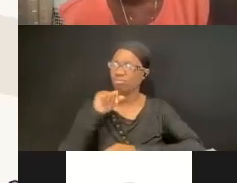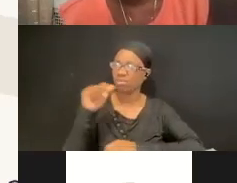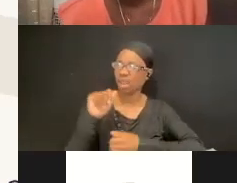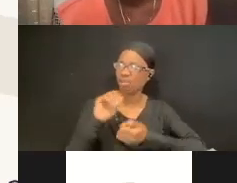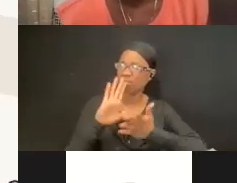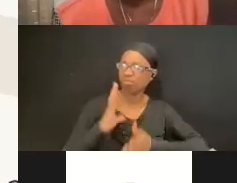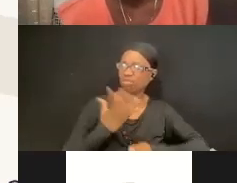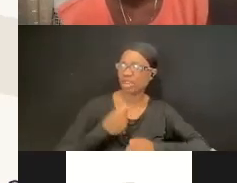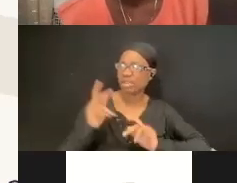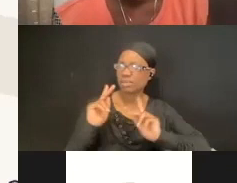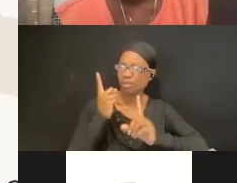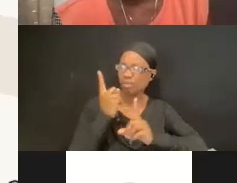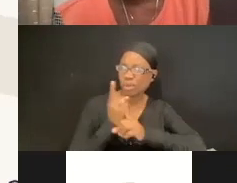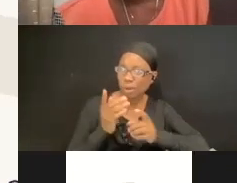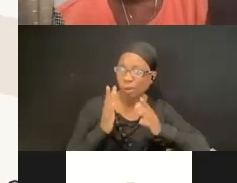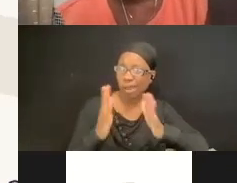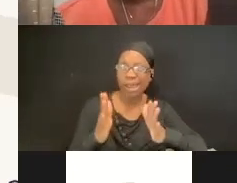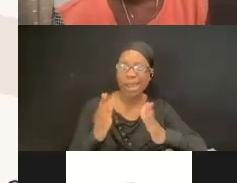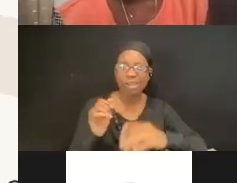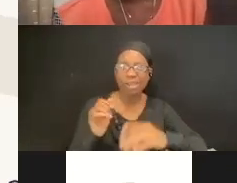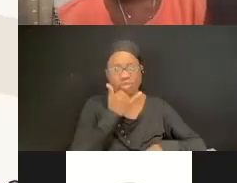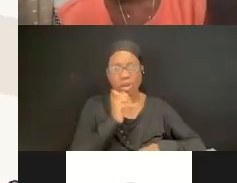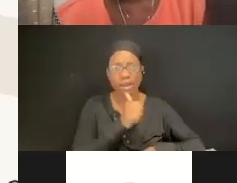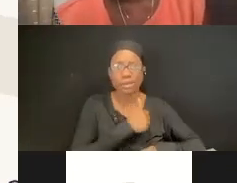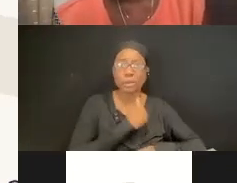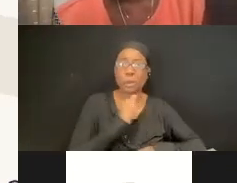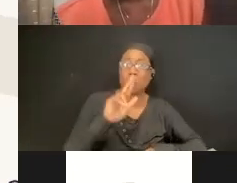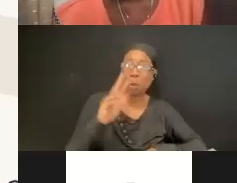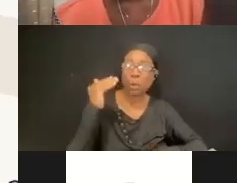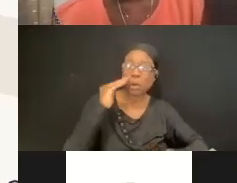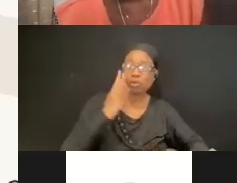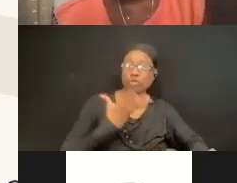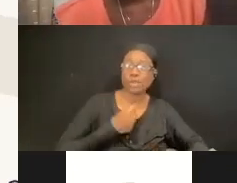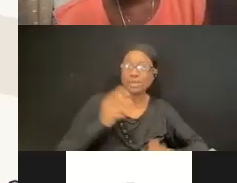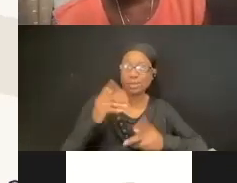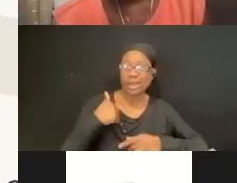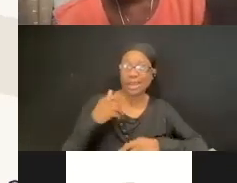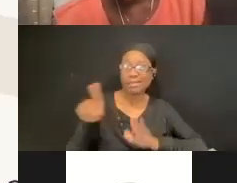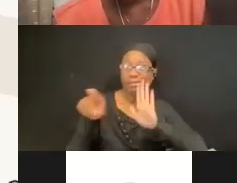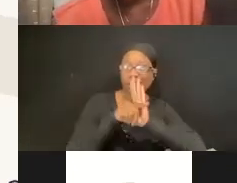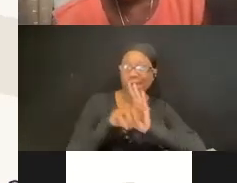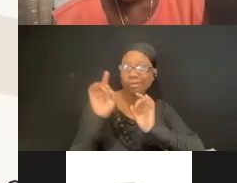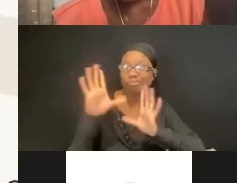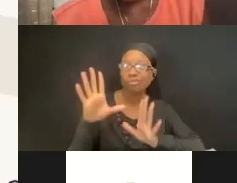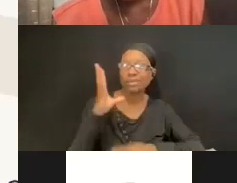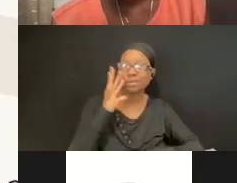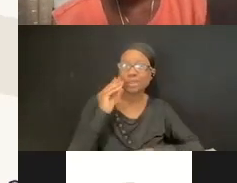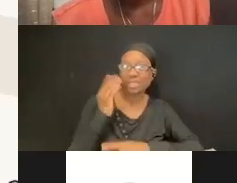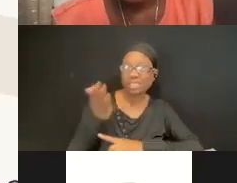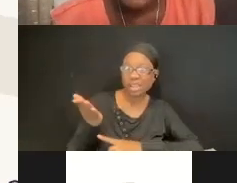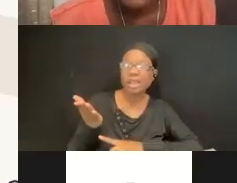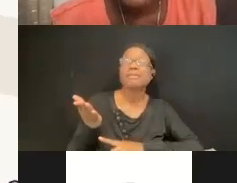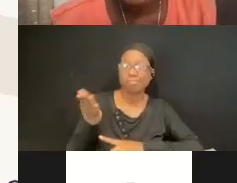at institutions where trans people are having really negative experiences. I don't look at the chat, I see something